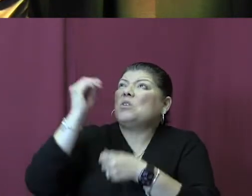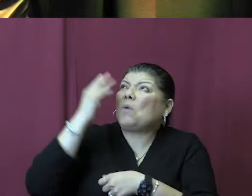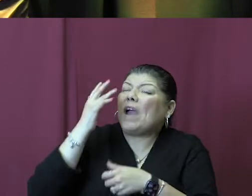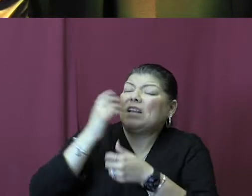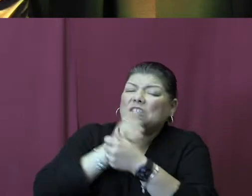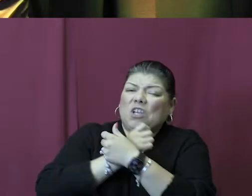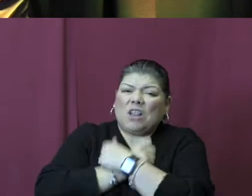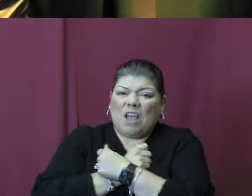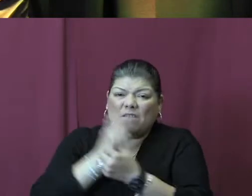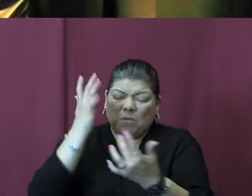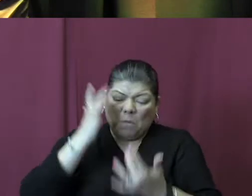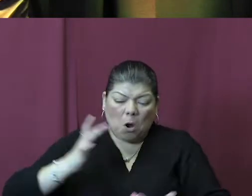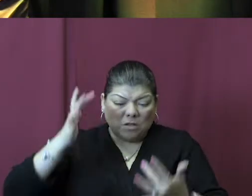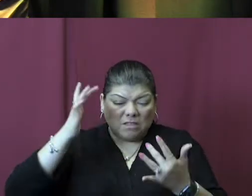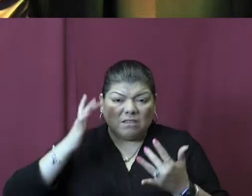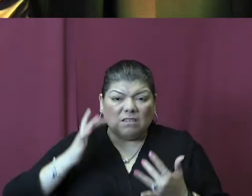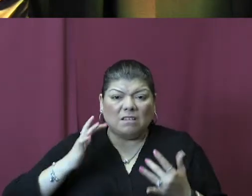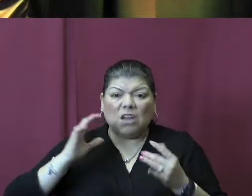your love, your mercy.